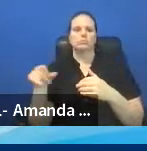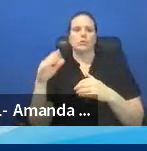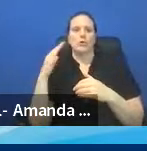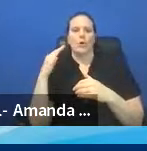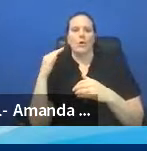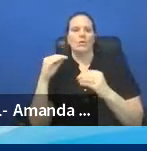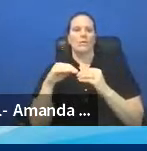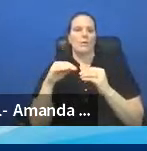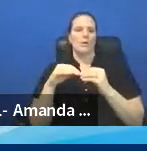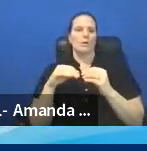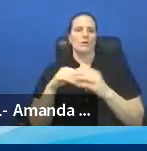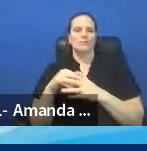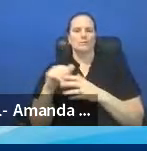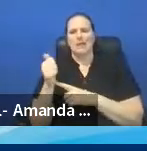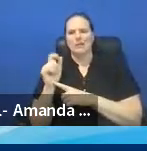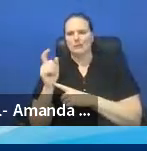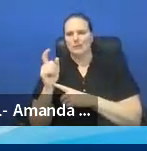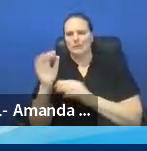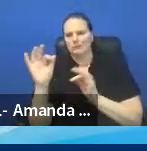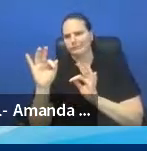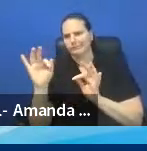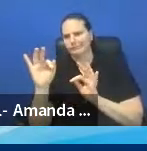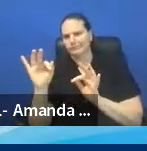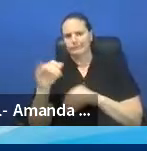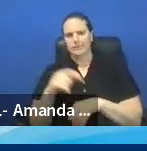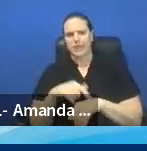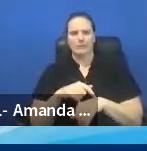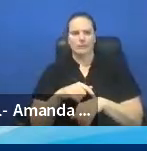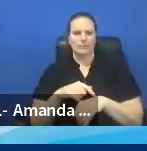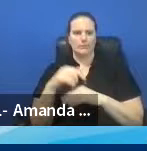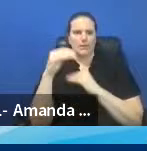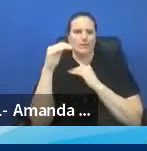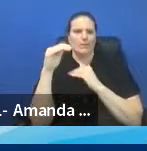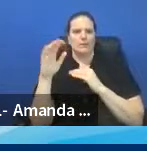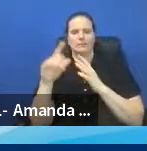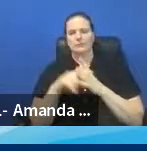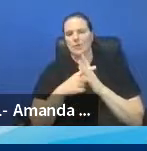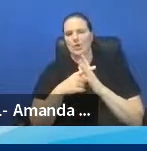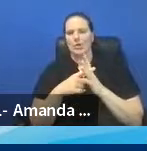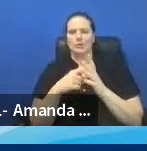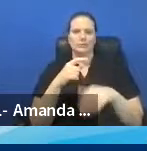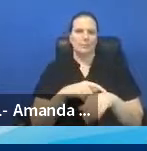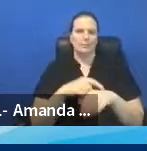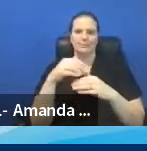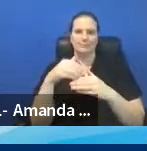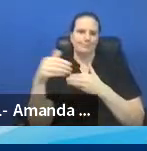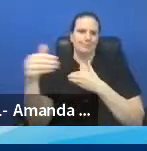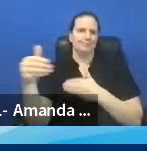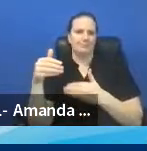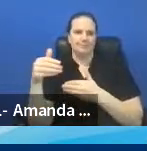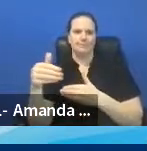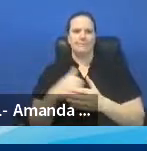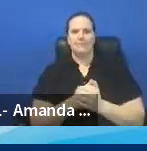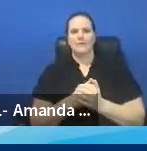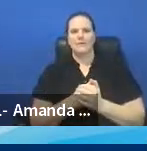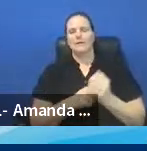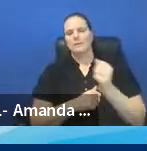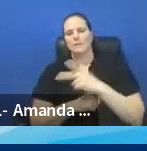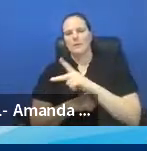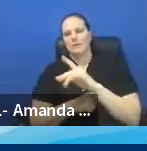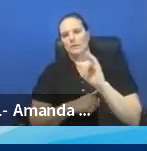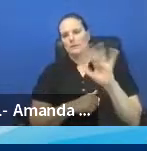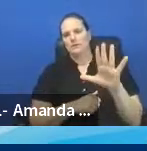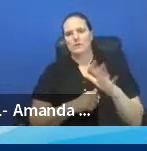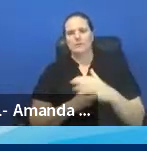there in 10 minutes or whatever the time period is, depending on what the start and end point is. So it brings them back to I-5, which is